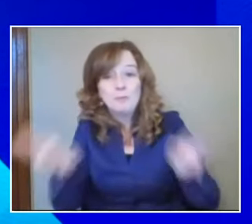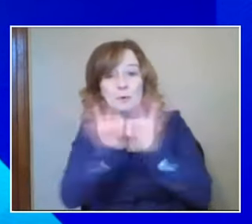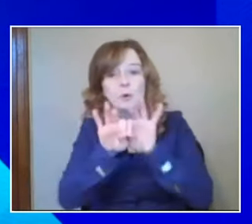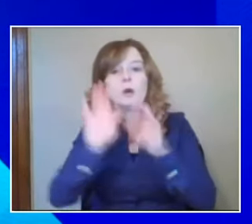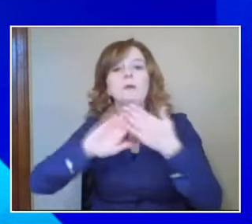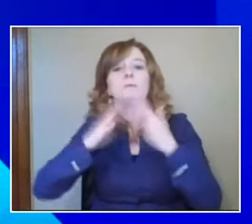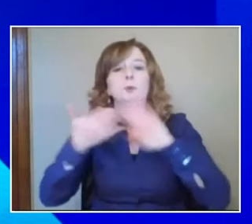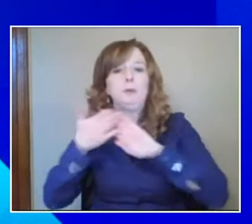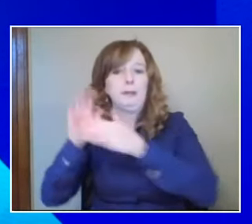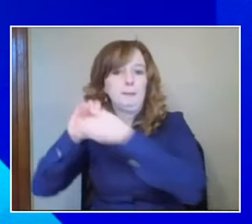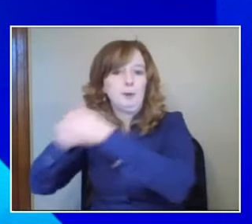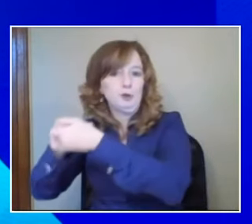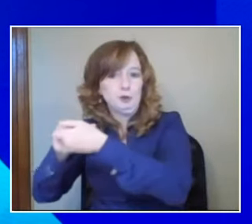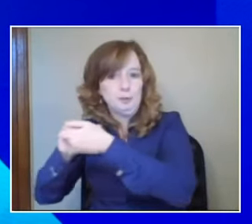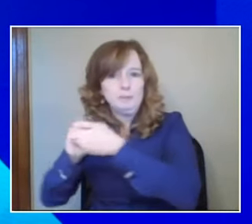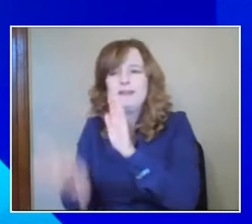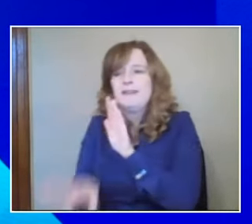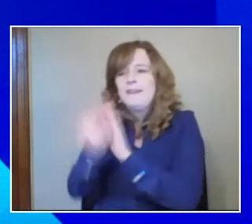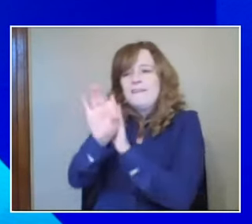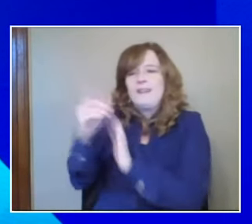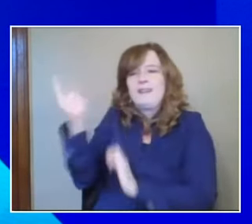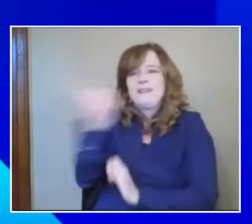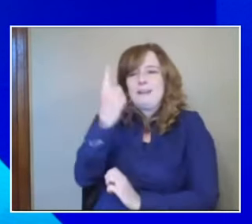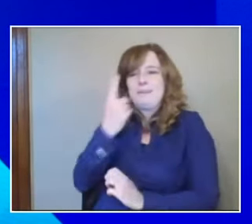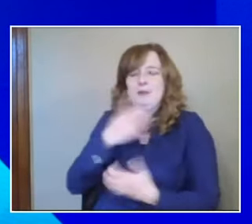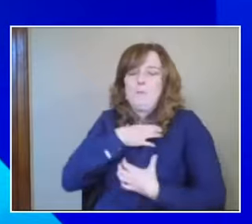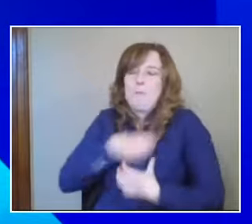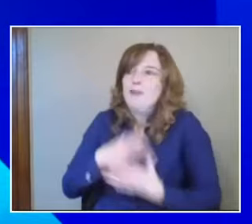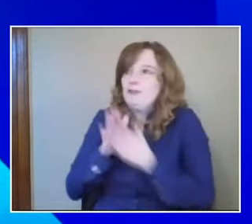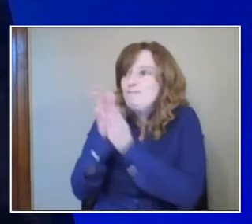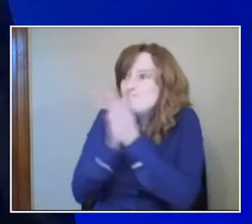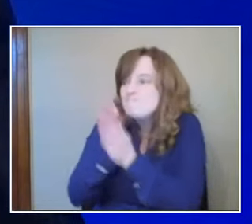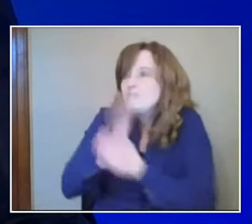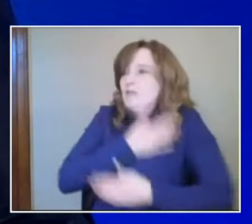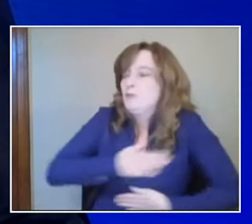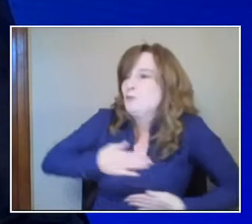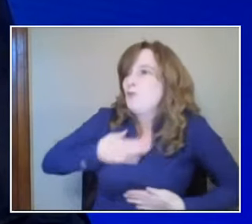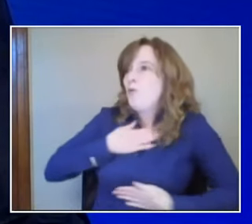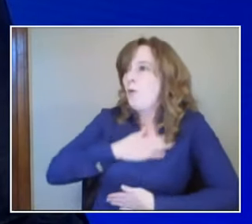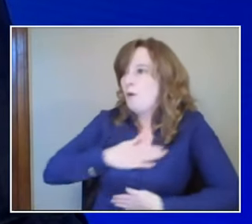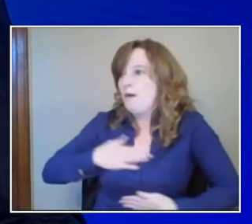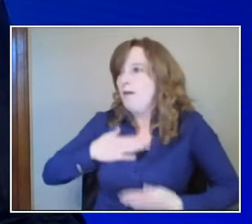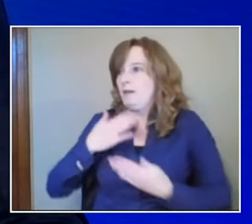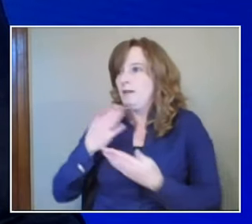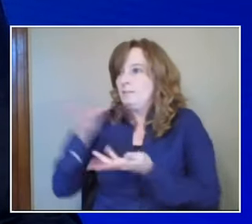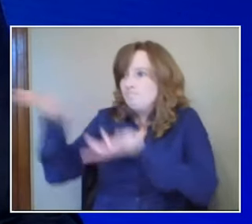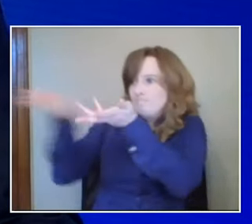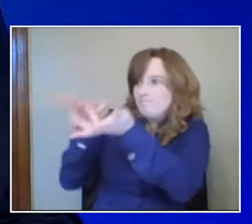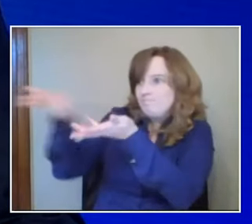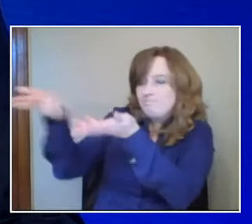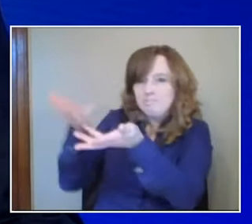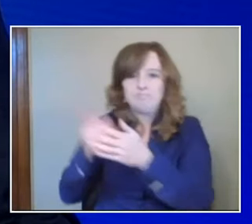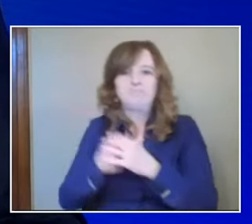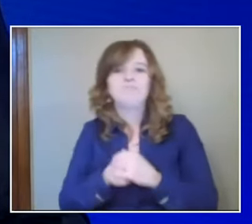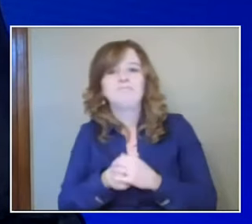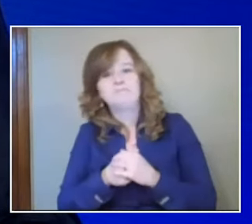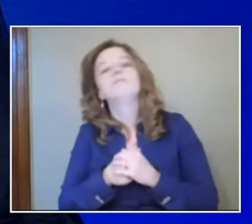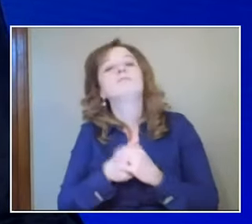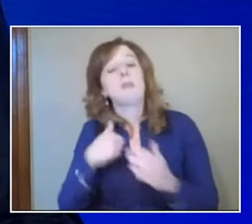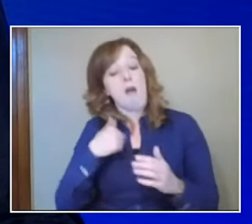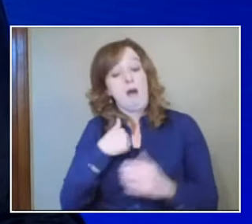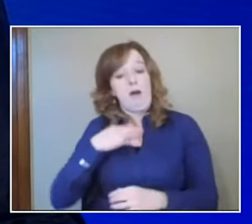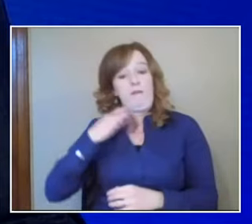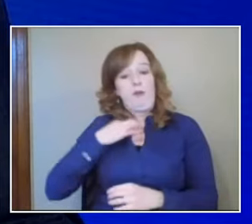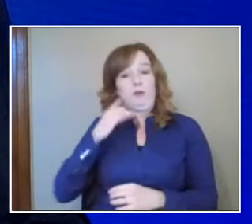about. Making a difference can bring meaning and purpose to your life's work. Two organizations that I volunteer with are